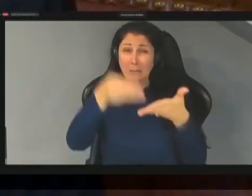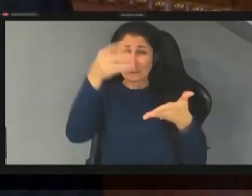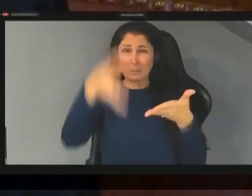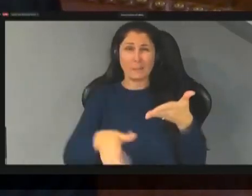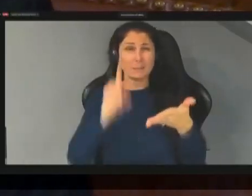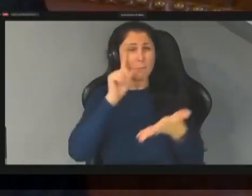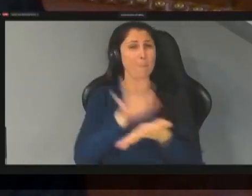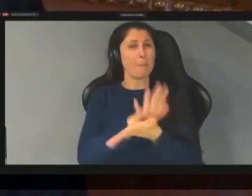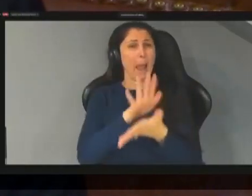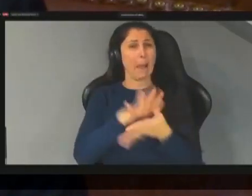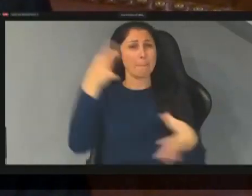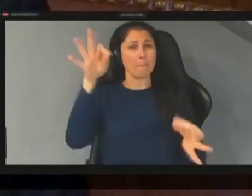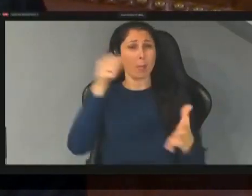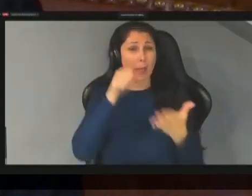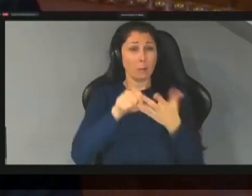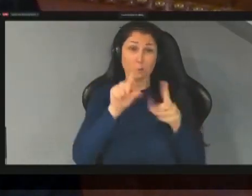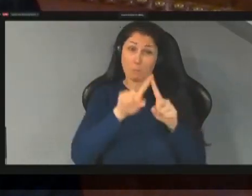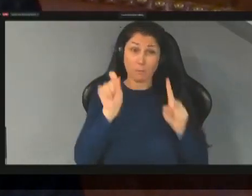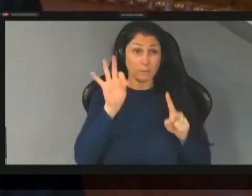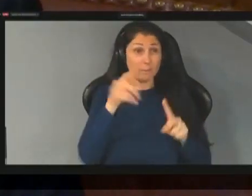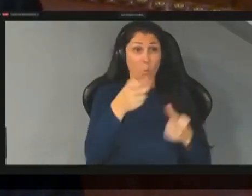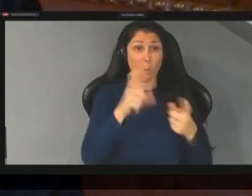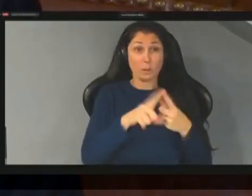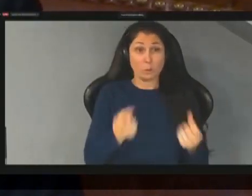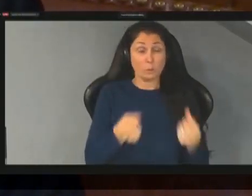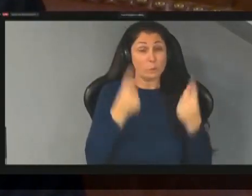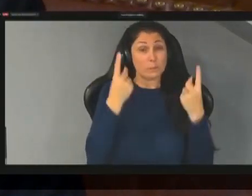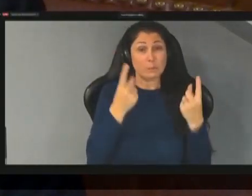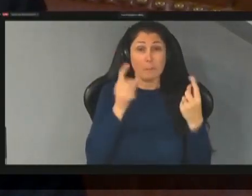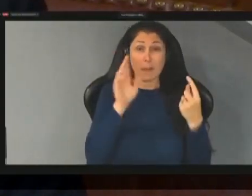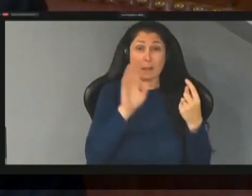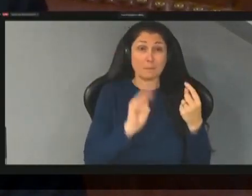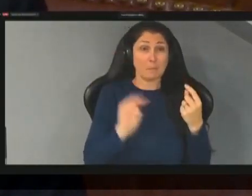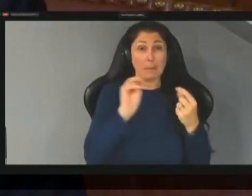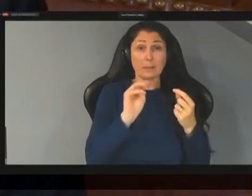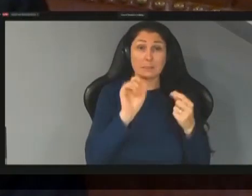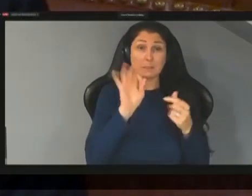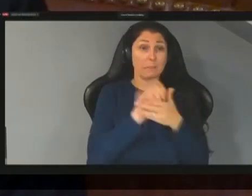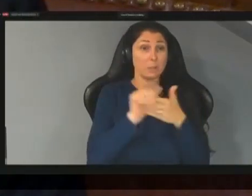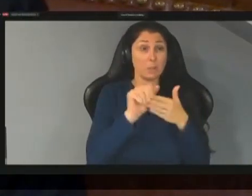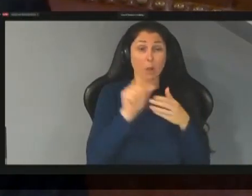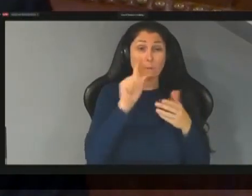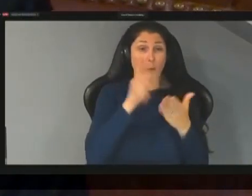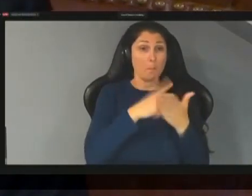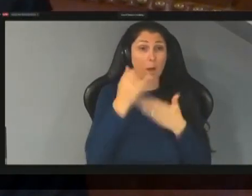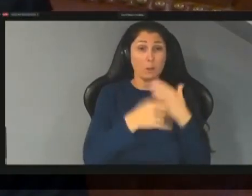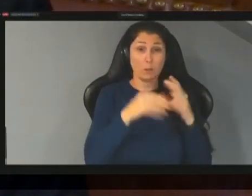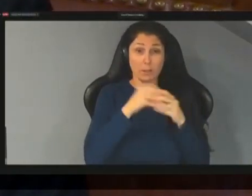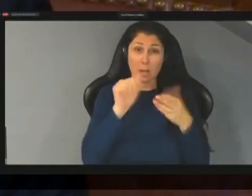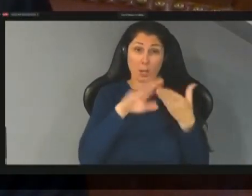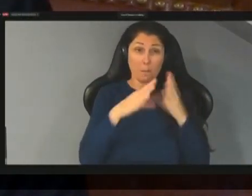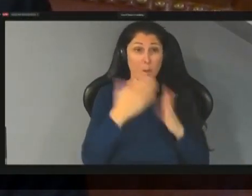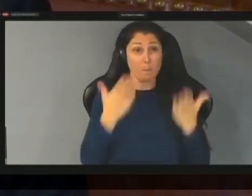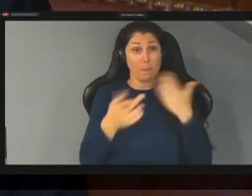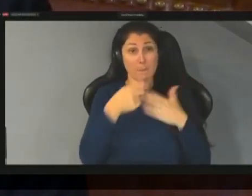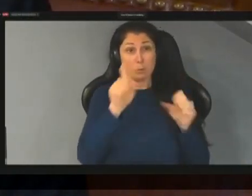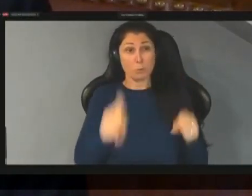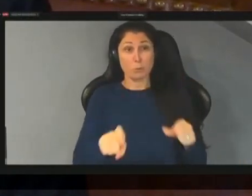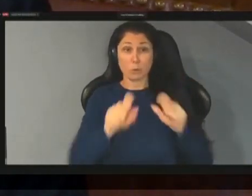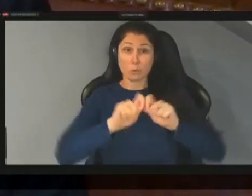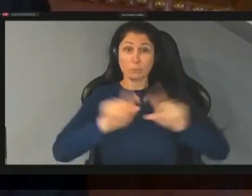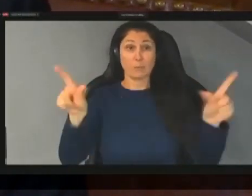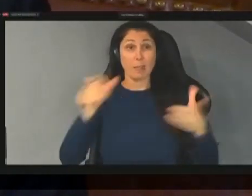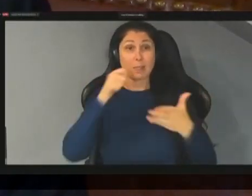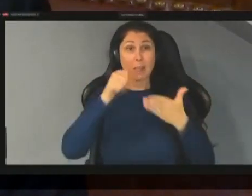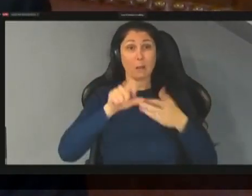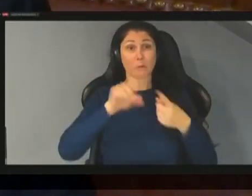you know what? If you want to spend millions of dollars doing a project in a community, maybe you should be sending out letters to notify the